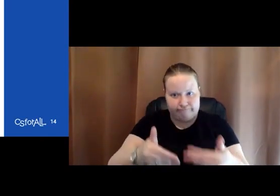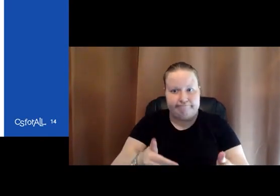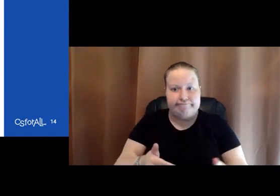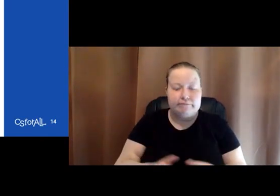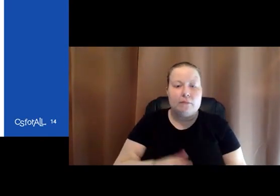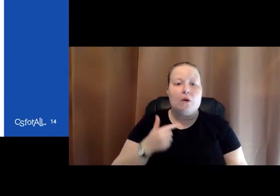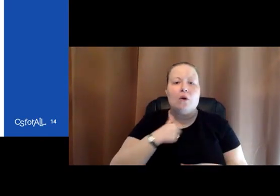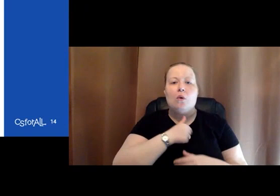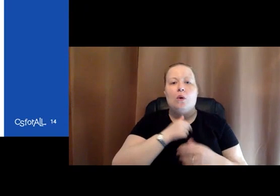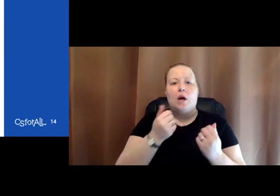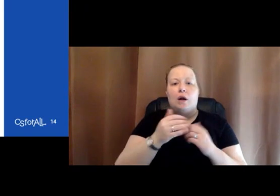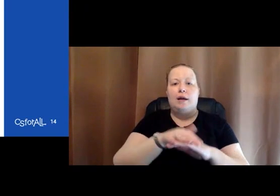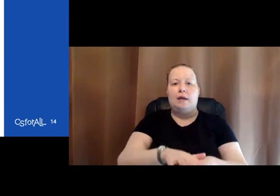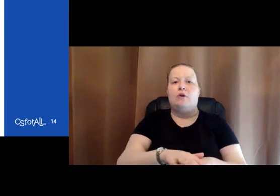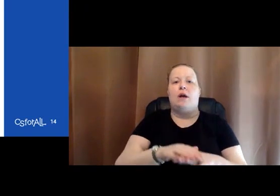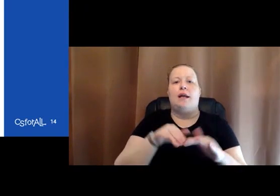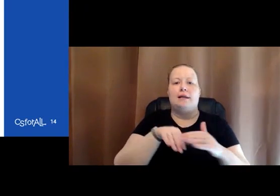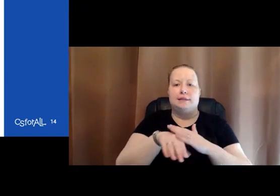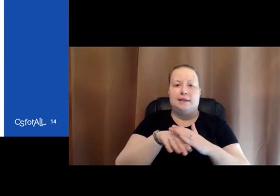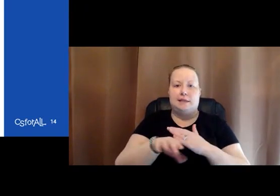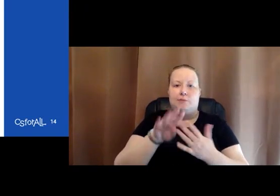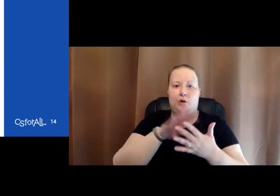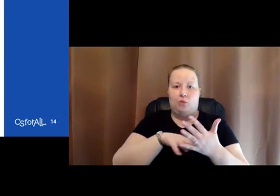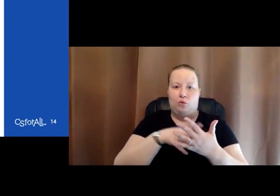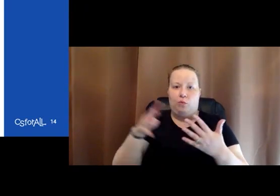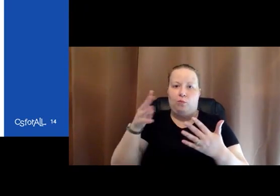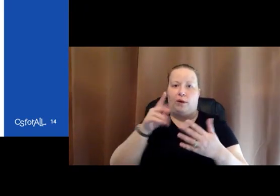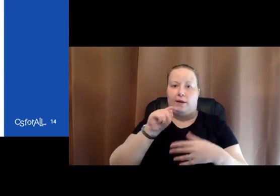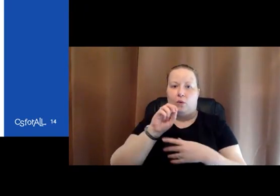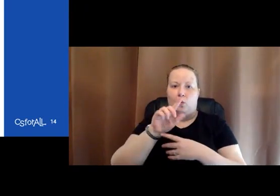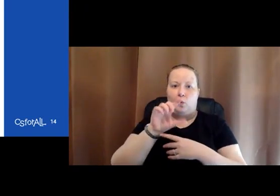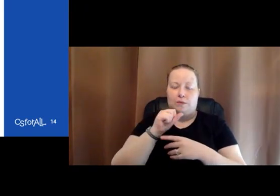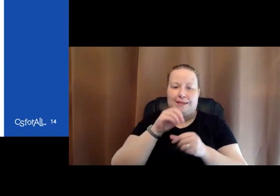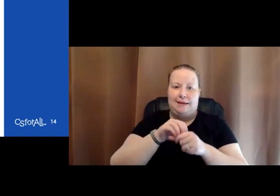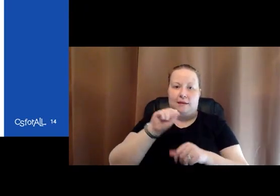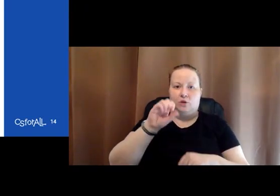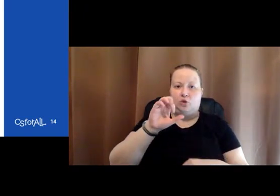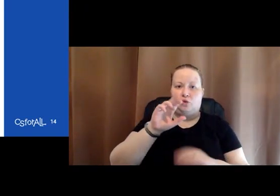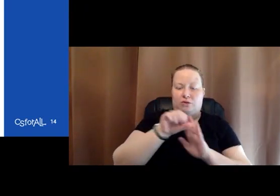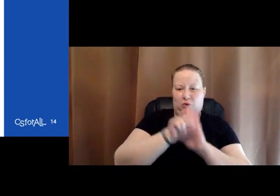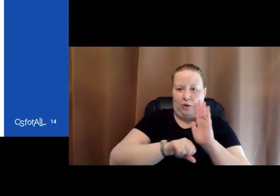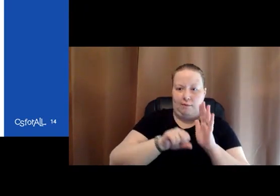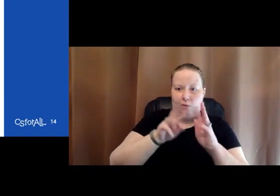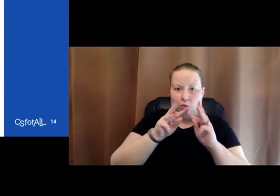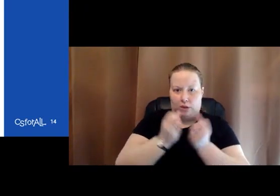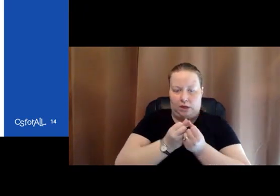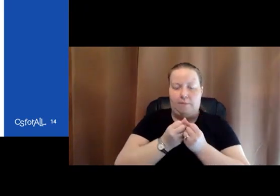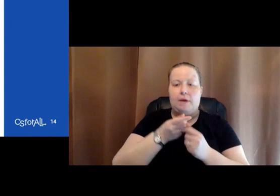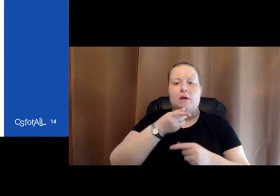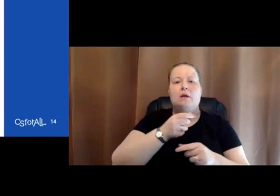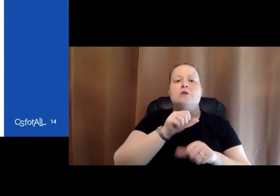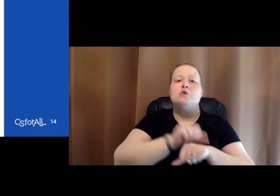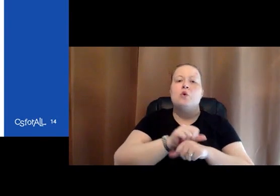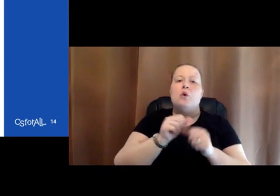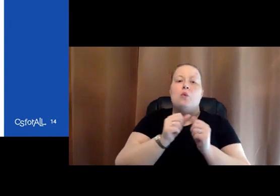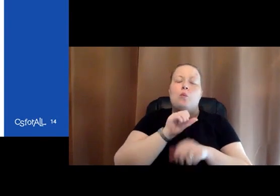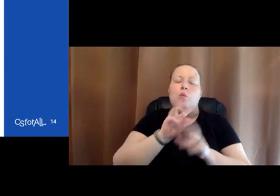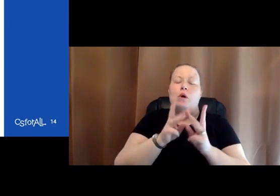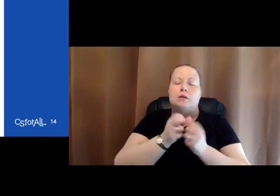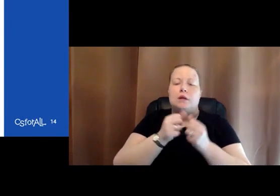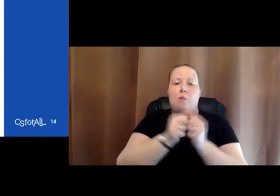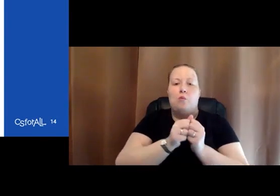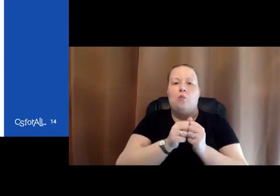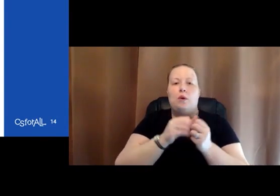accessibility rubrics and tools into the script workshop. So the script workshop is the workshop with school districts to help them build strategic plans